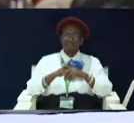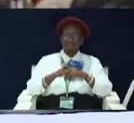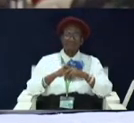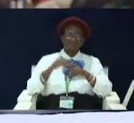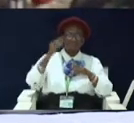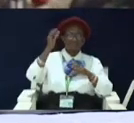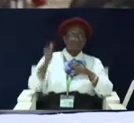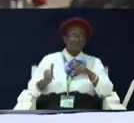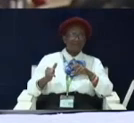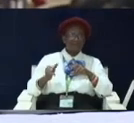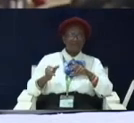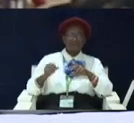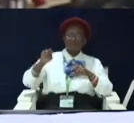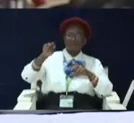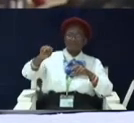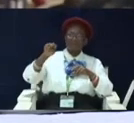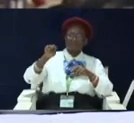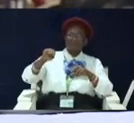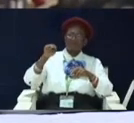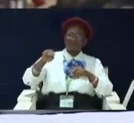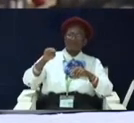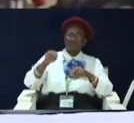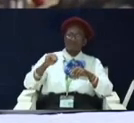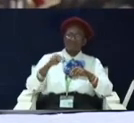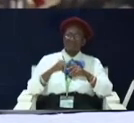By Monday. Ni ojo aje.